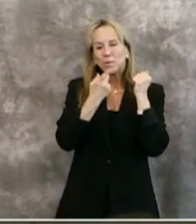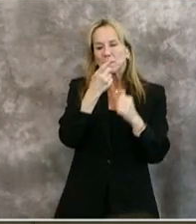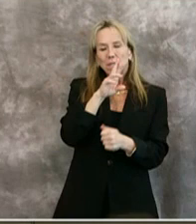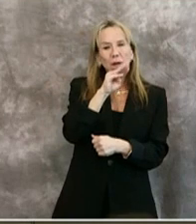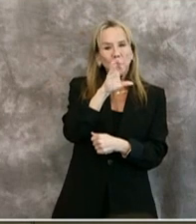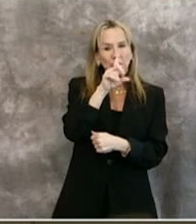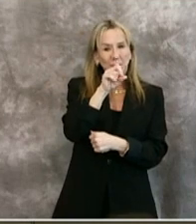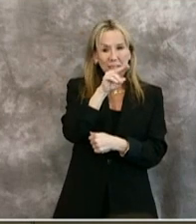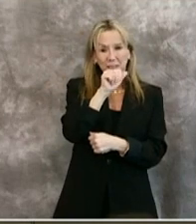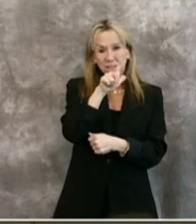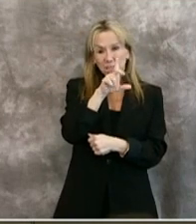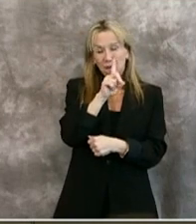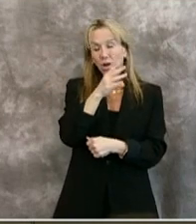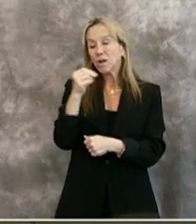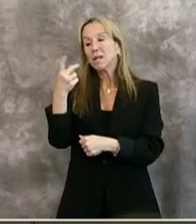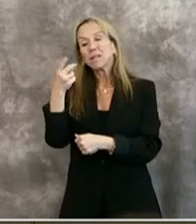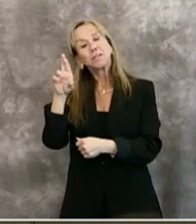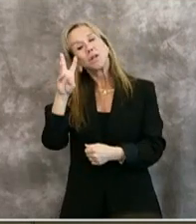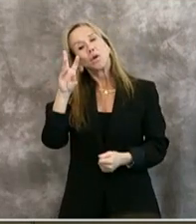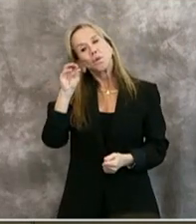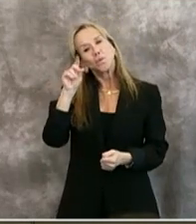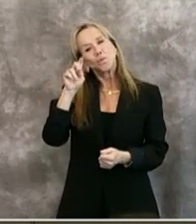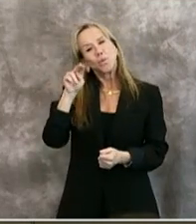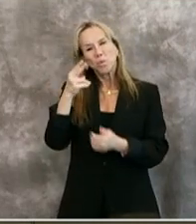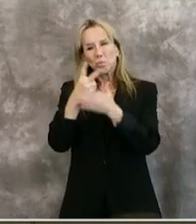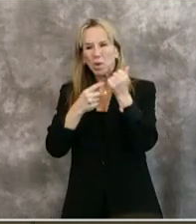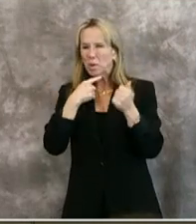these individuals were the most important to test.